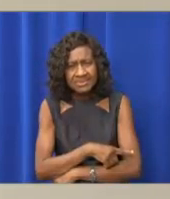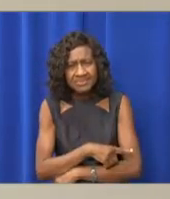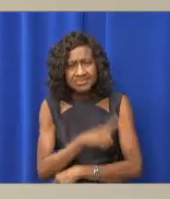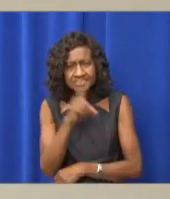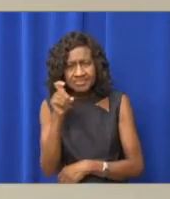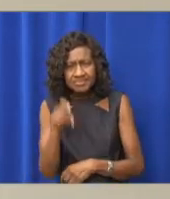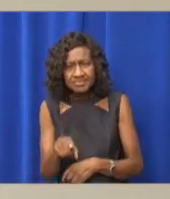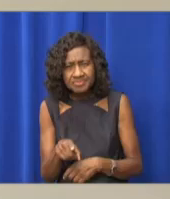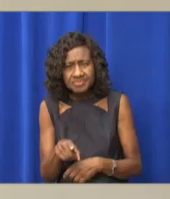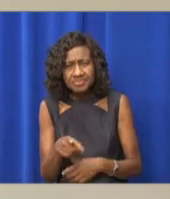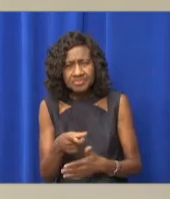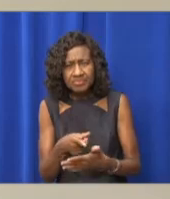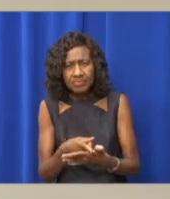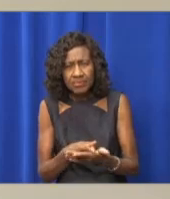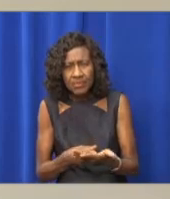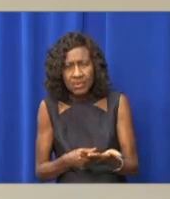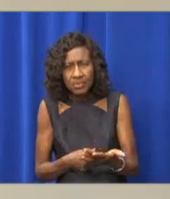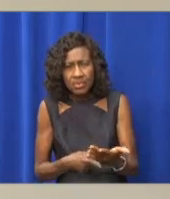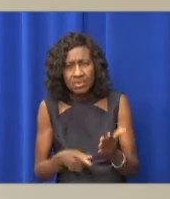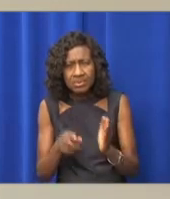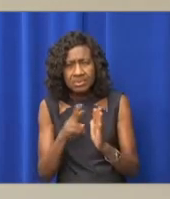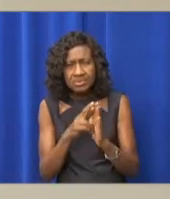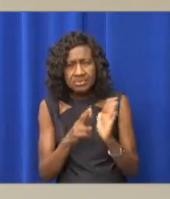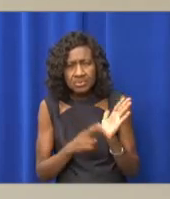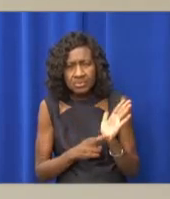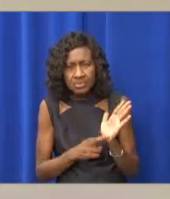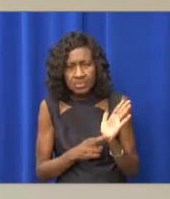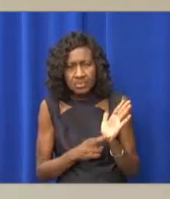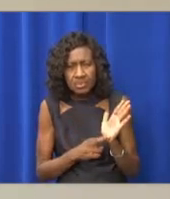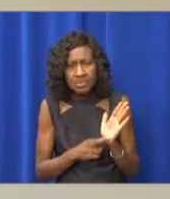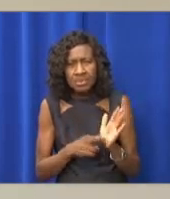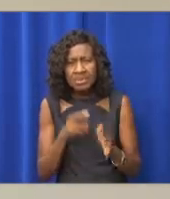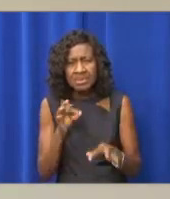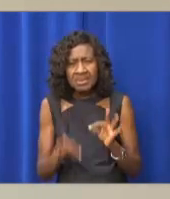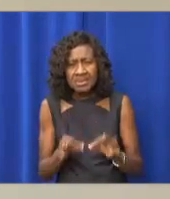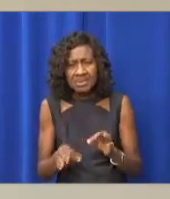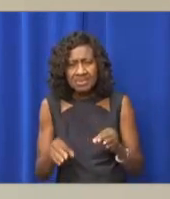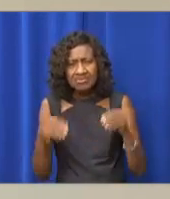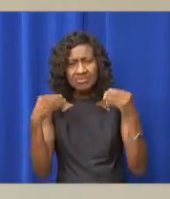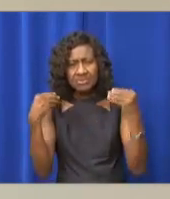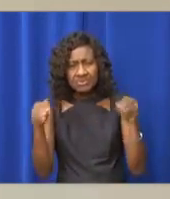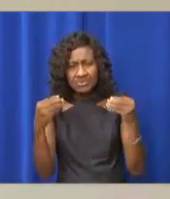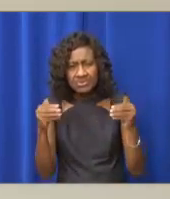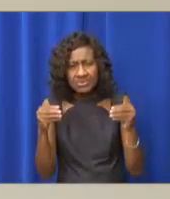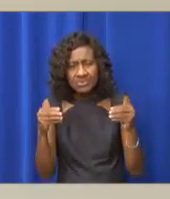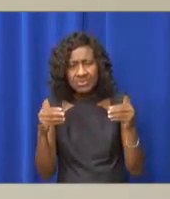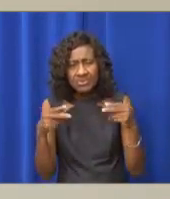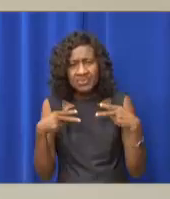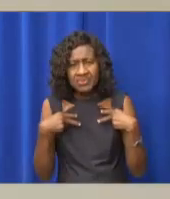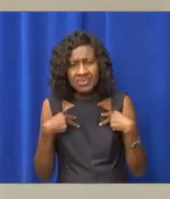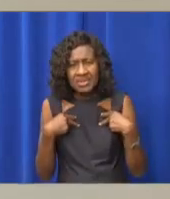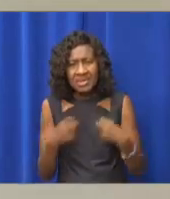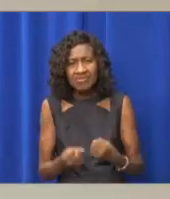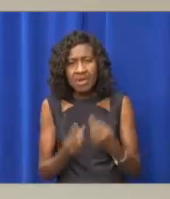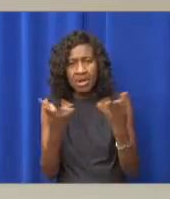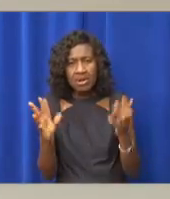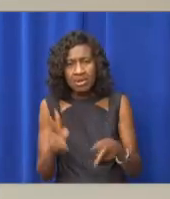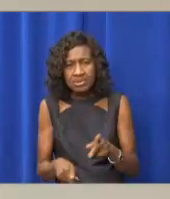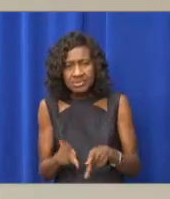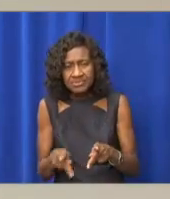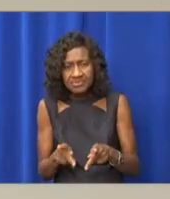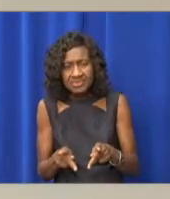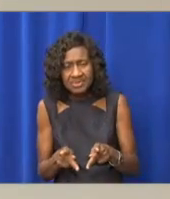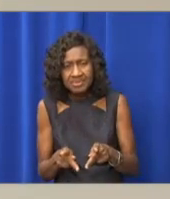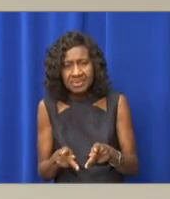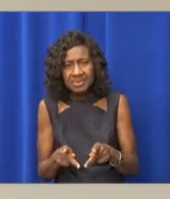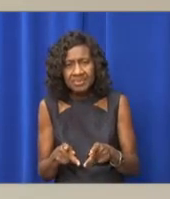of what the policy is regarding someplace like a store or any other business that has high traffic and a lot of people in close contact with each